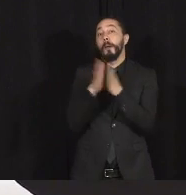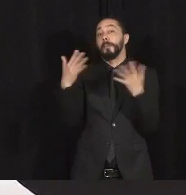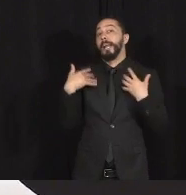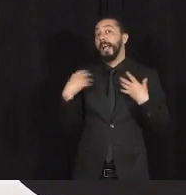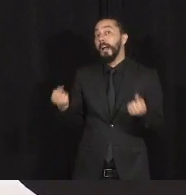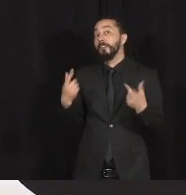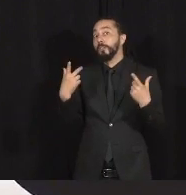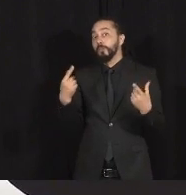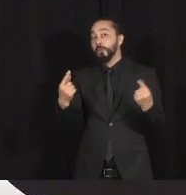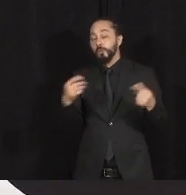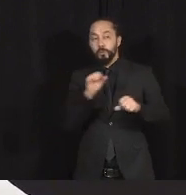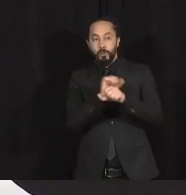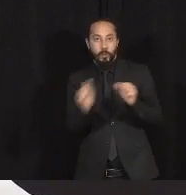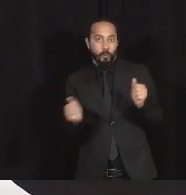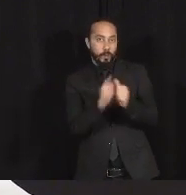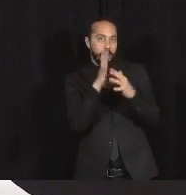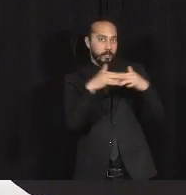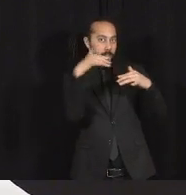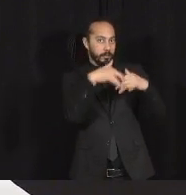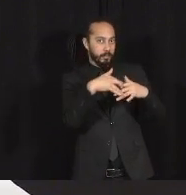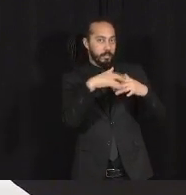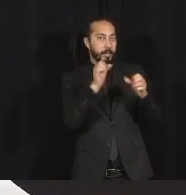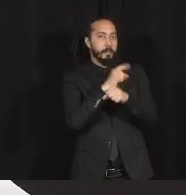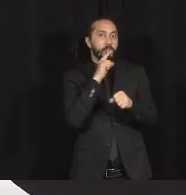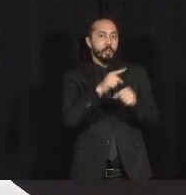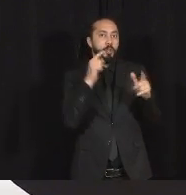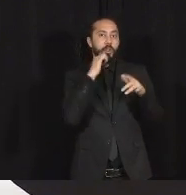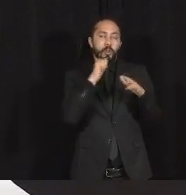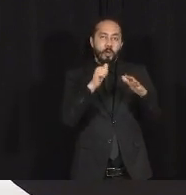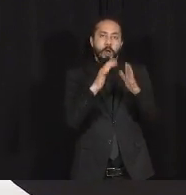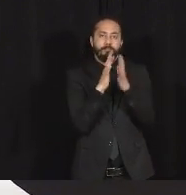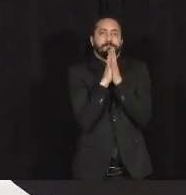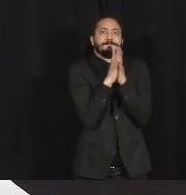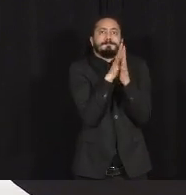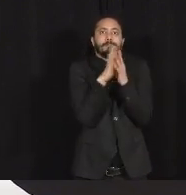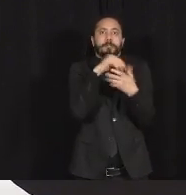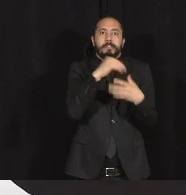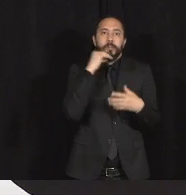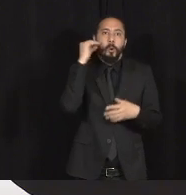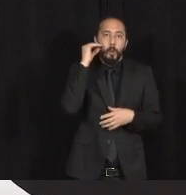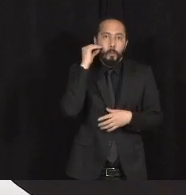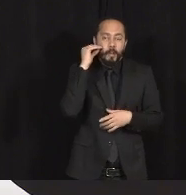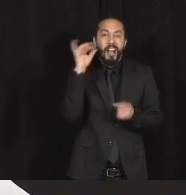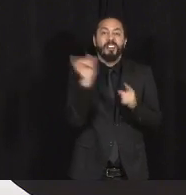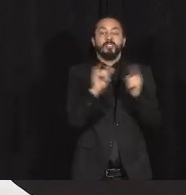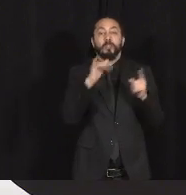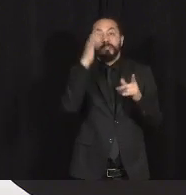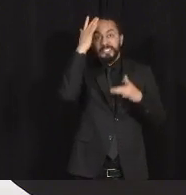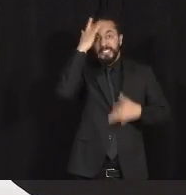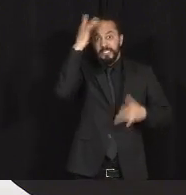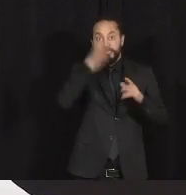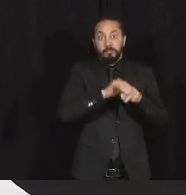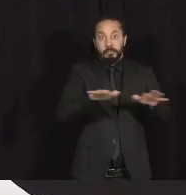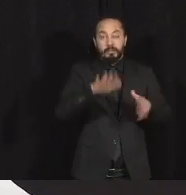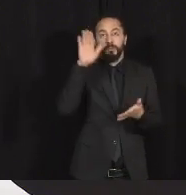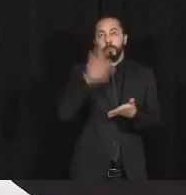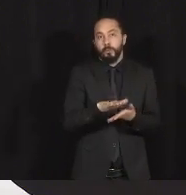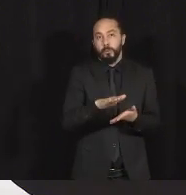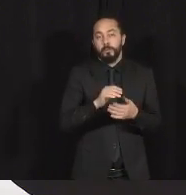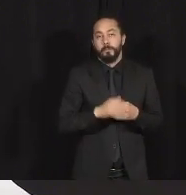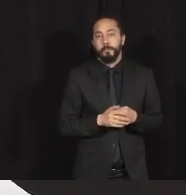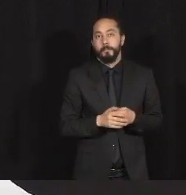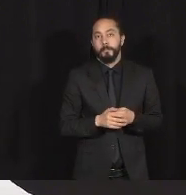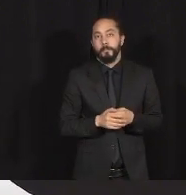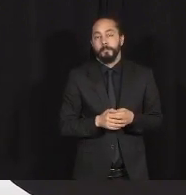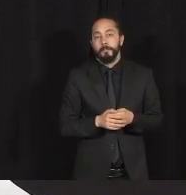overcrowding and therefore to reduce vulnerability. Some First Nations are looking at entry restrictions